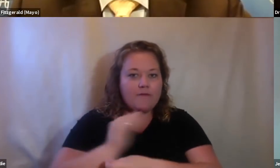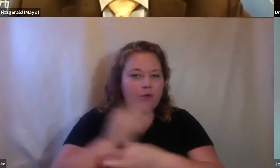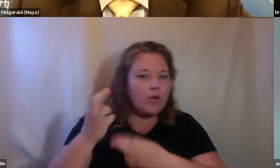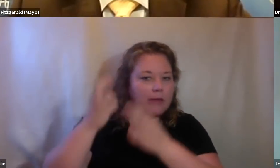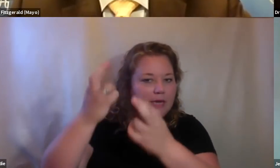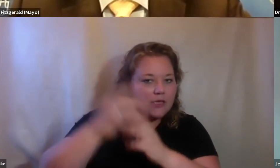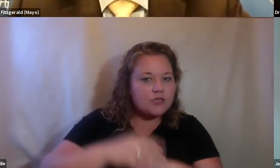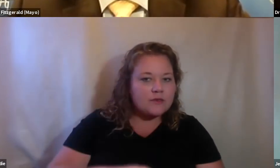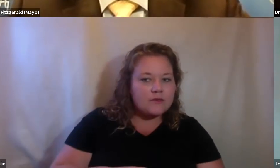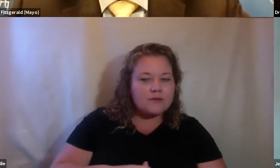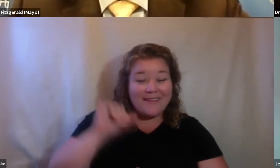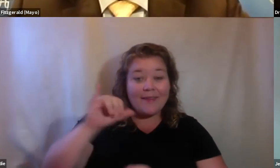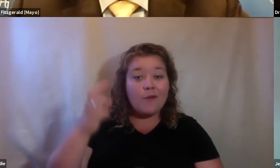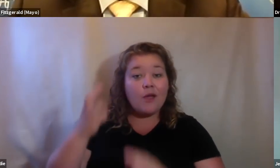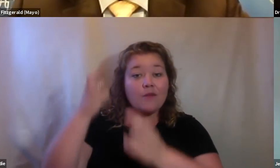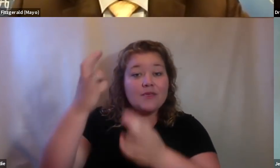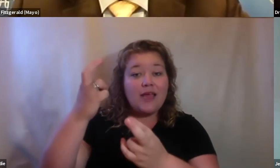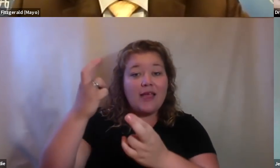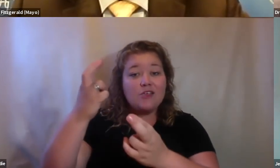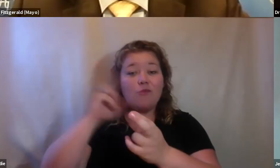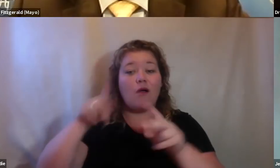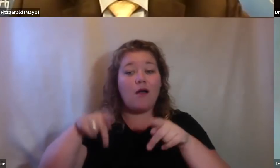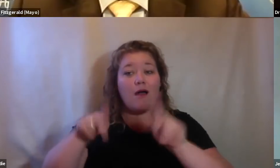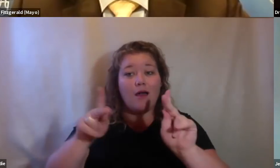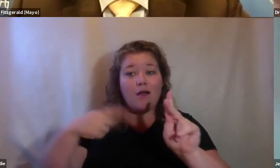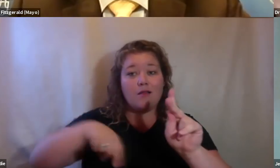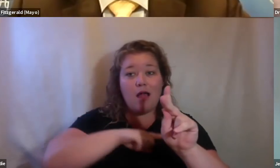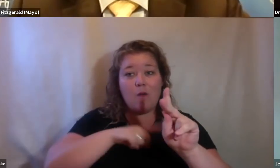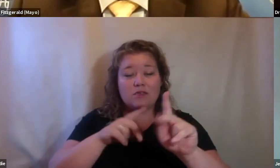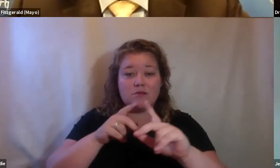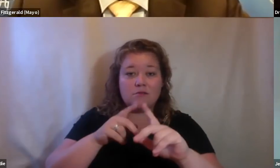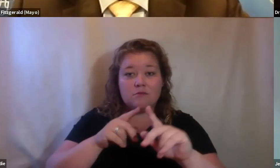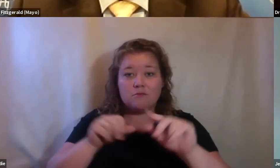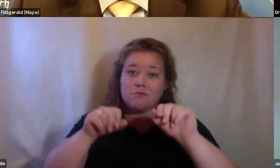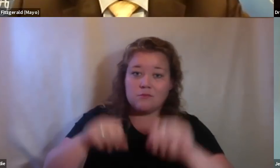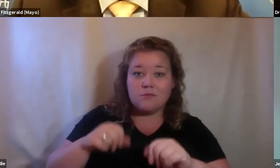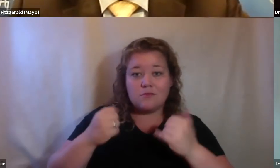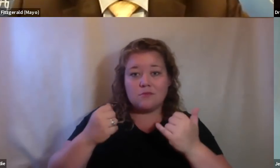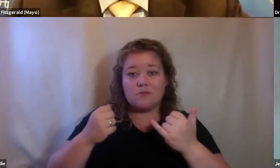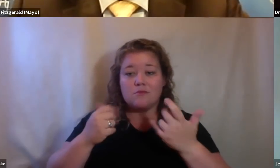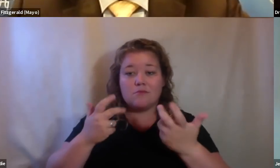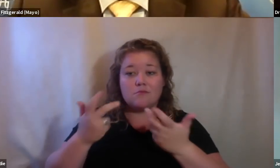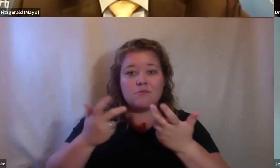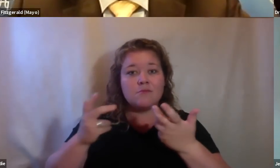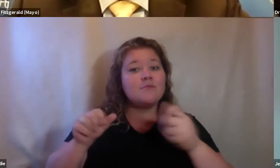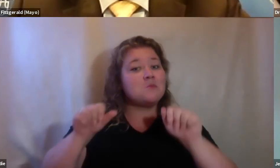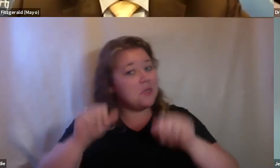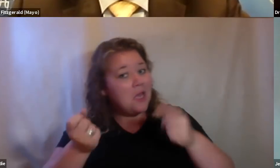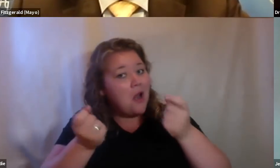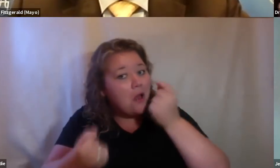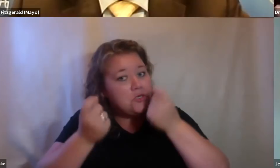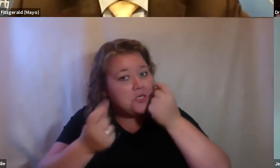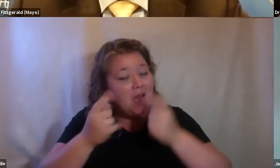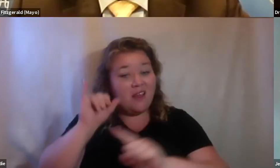be a recommendation that allows us to understand that the factors may look one